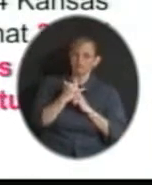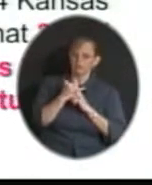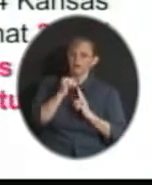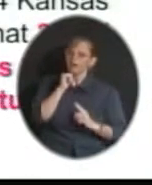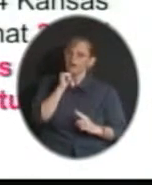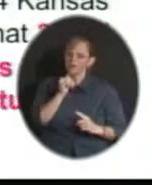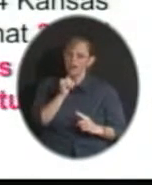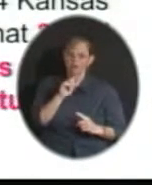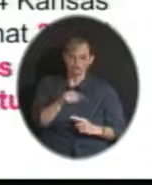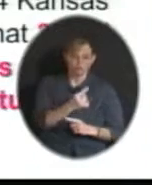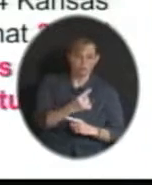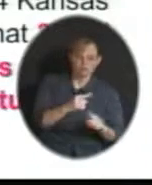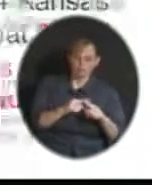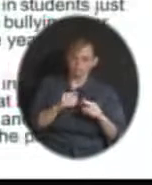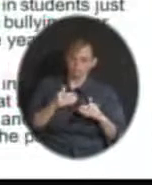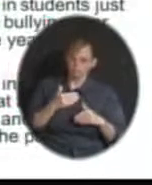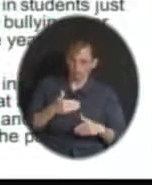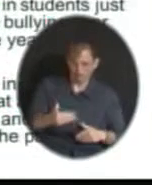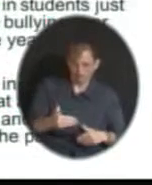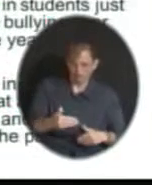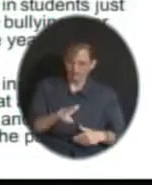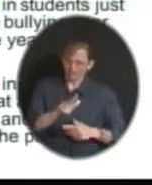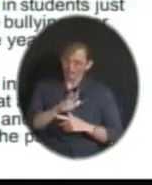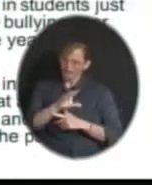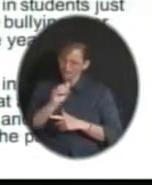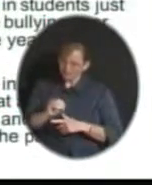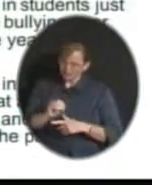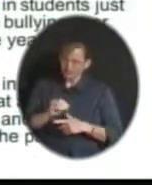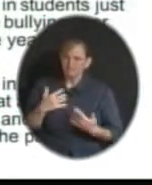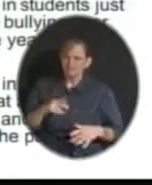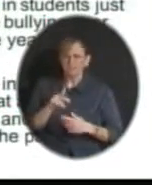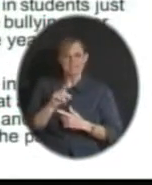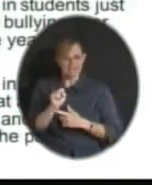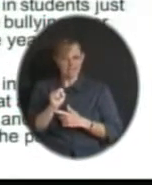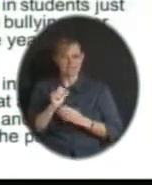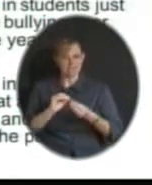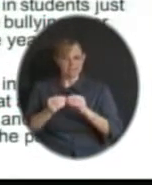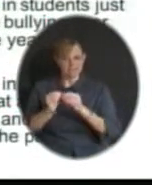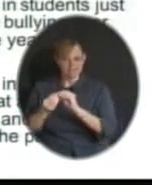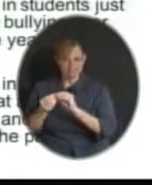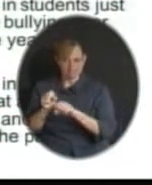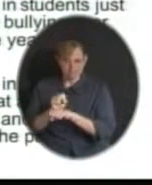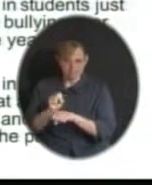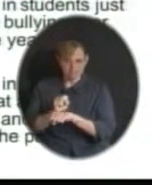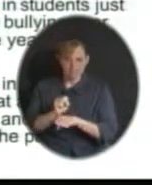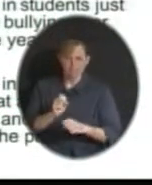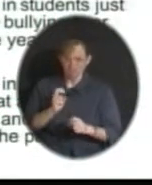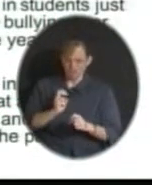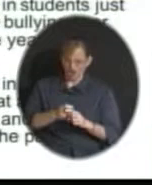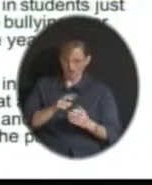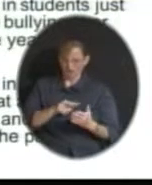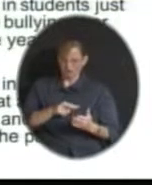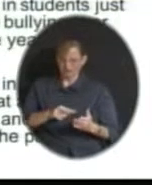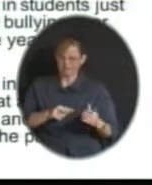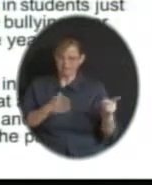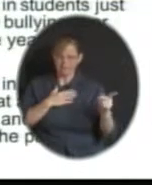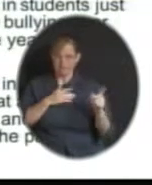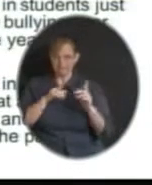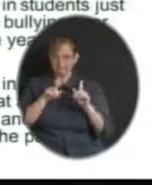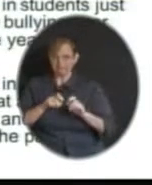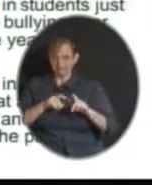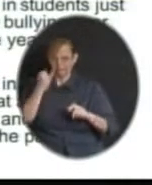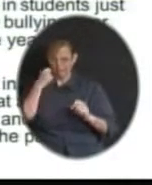that's a Kansas statistic. Hard to read, so this is going to be my test right now, if I can pull this off one way or the